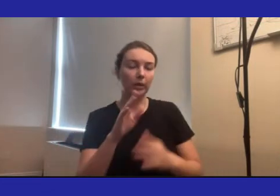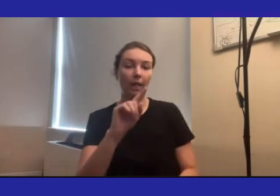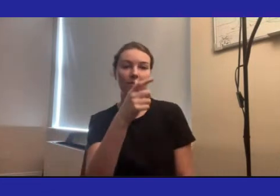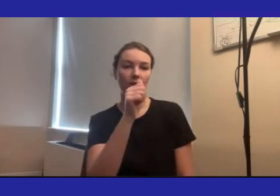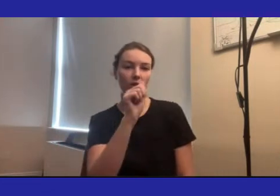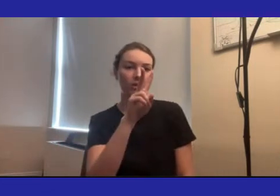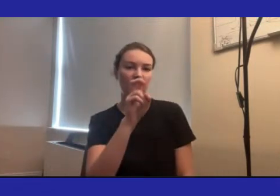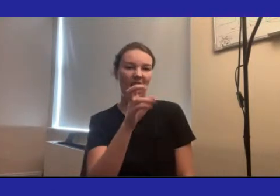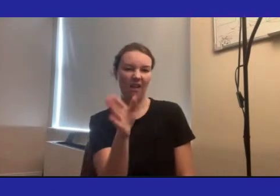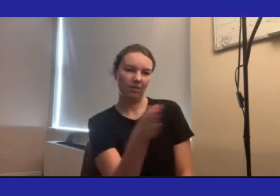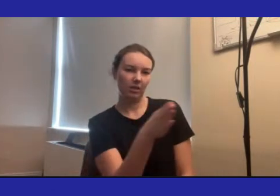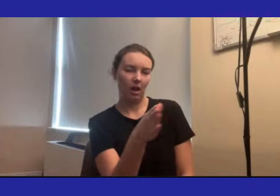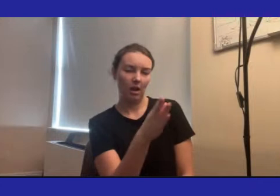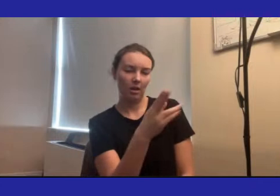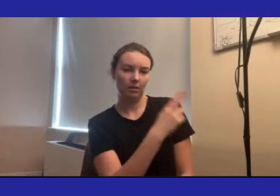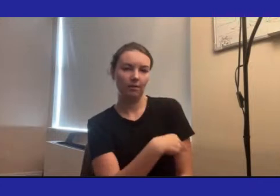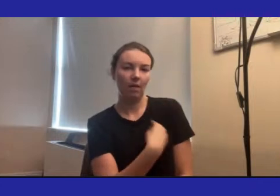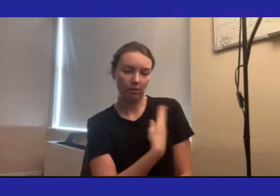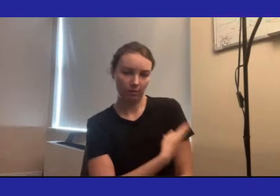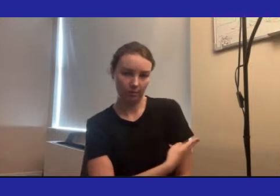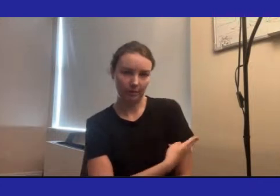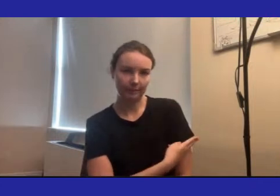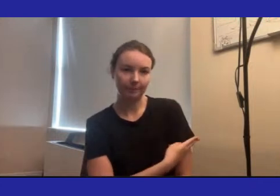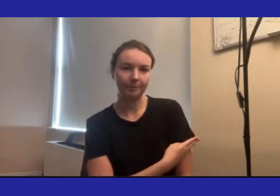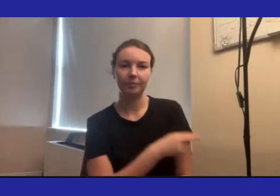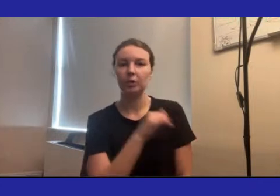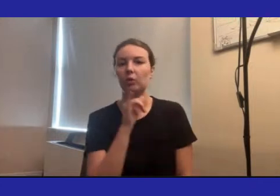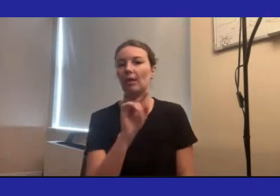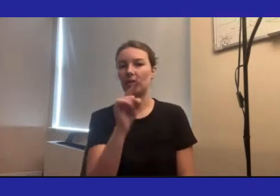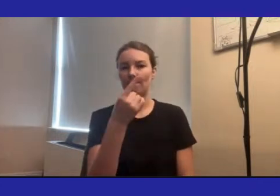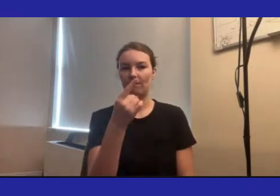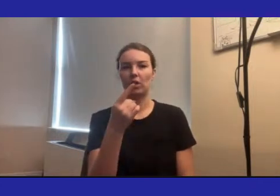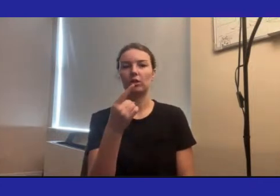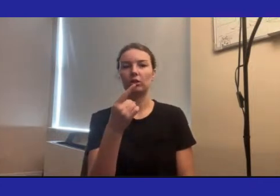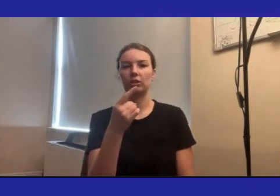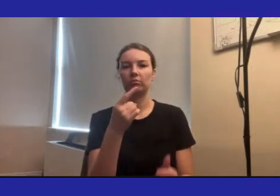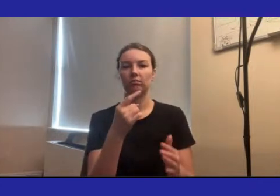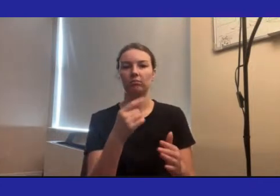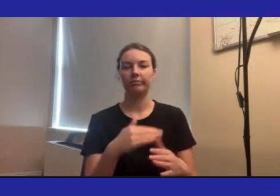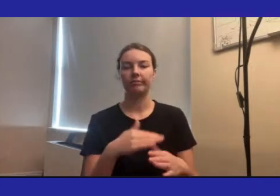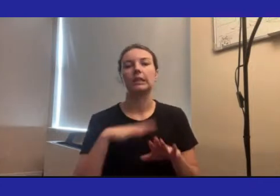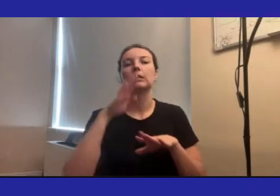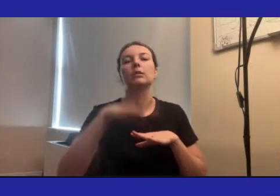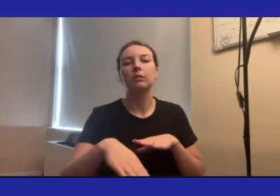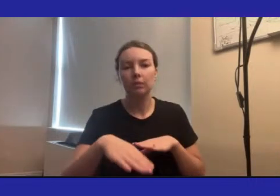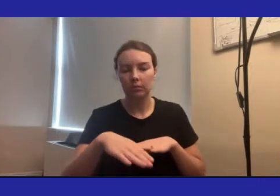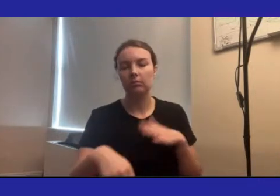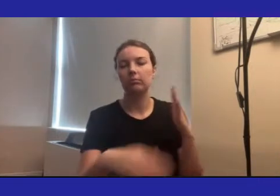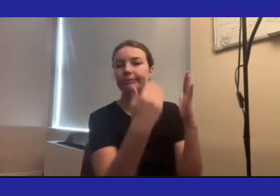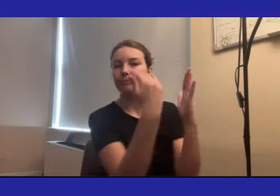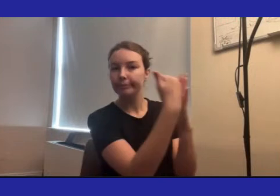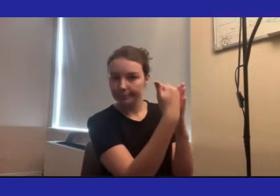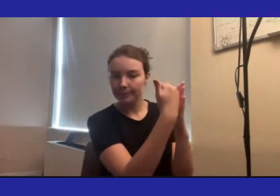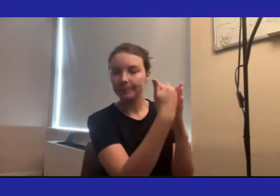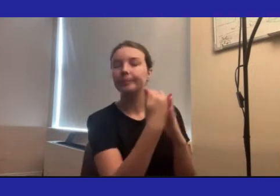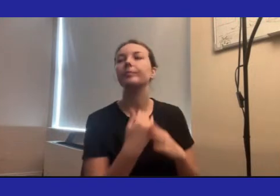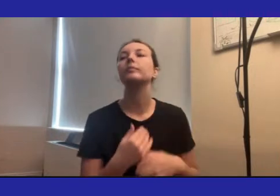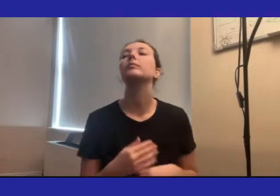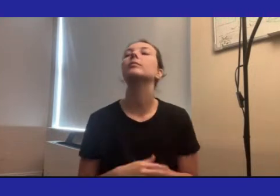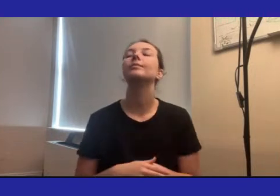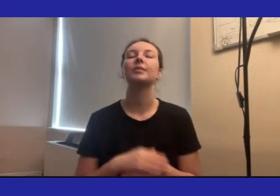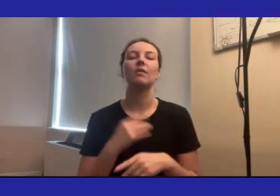And so that's kind of step one in putting in place a proper food service arrangement